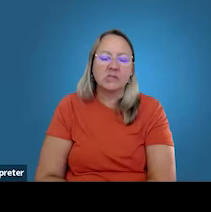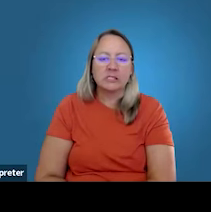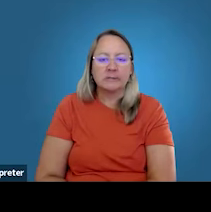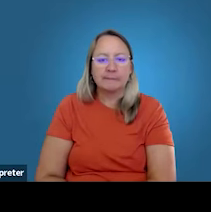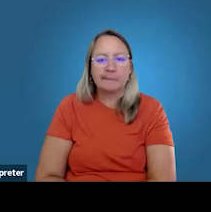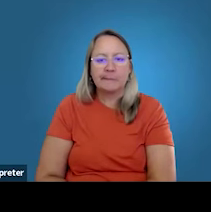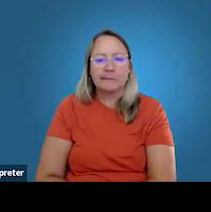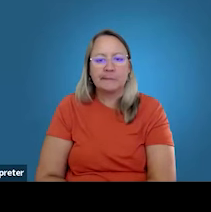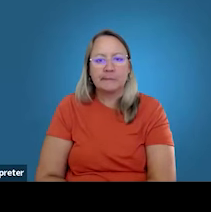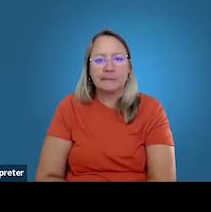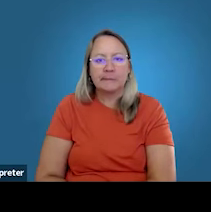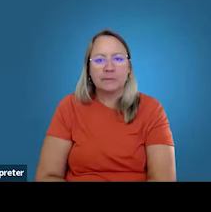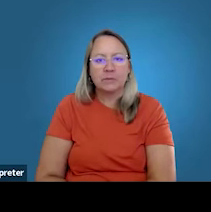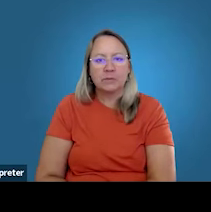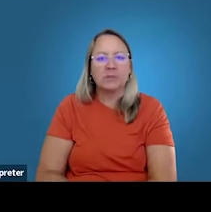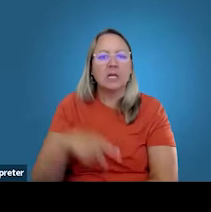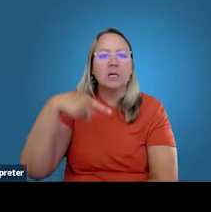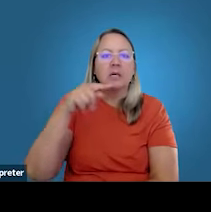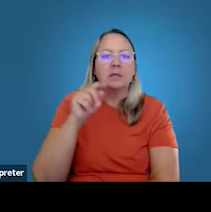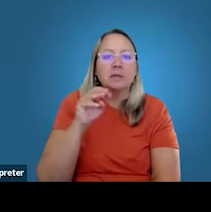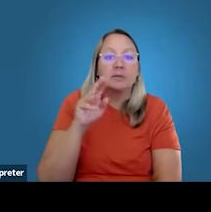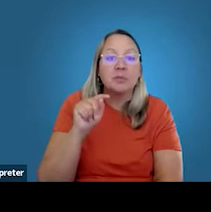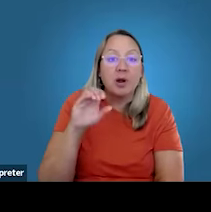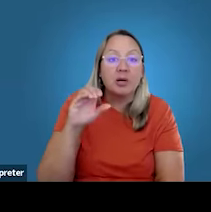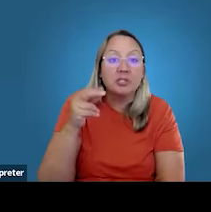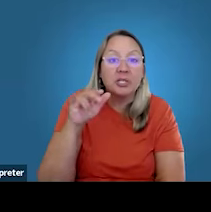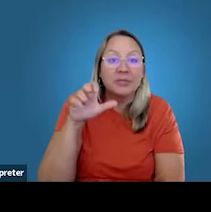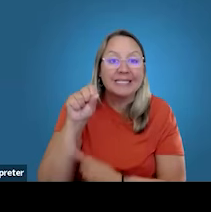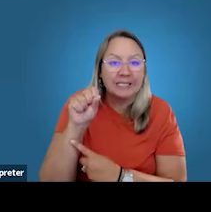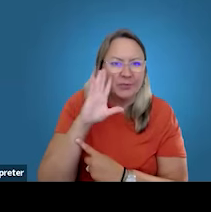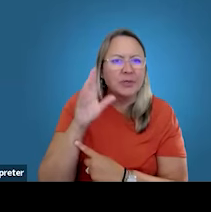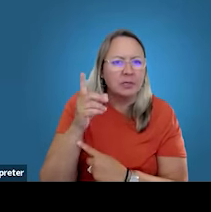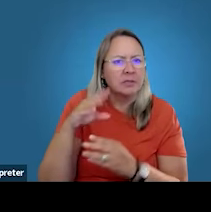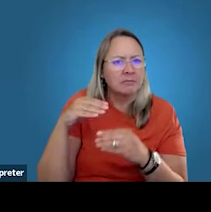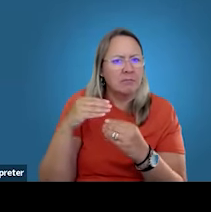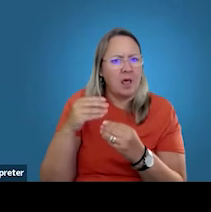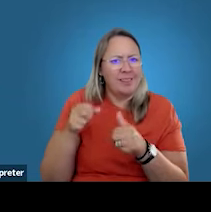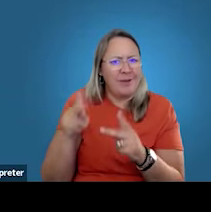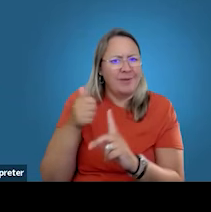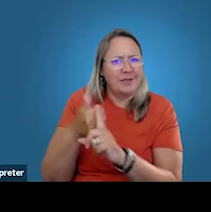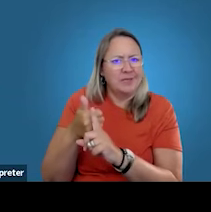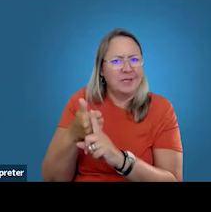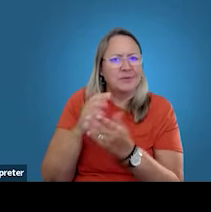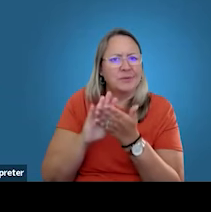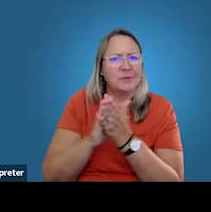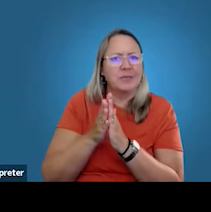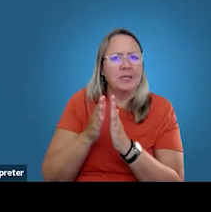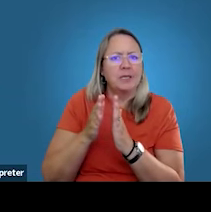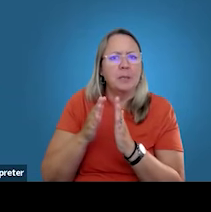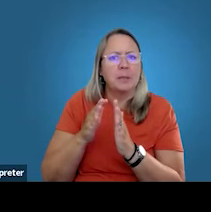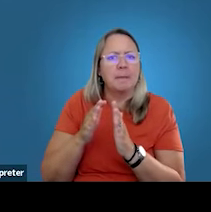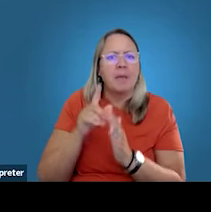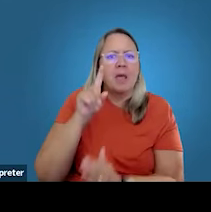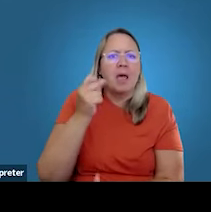OMW. On my way. So PetSmart Charities were gearing themselves up to being at their 11